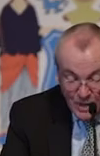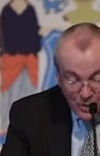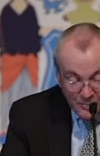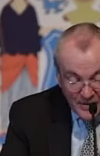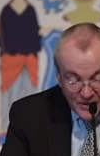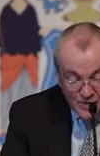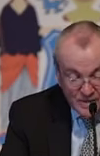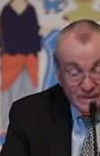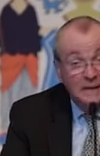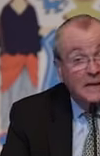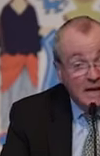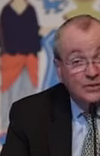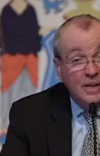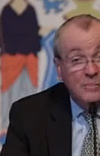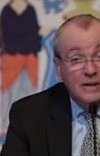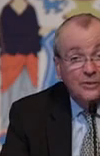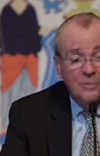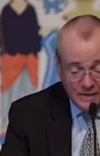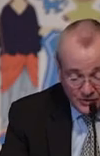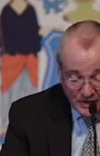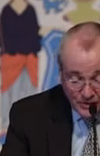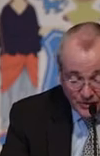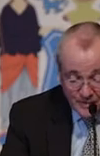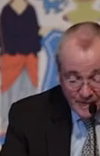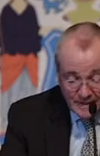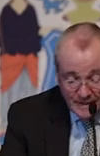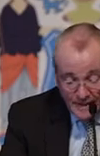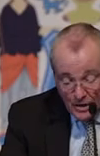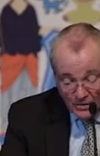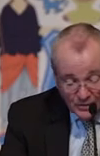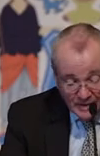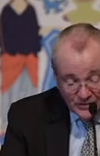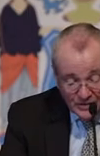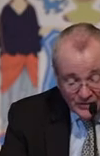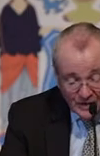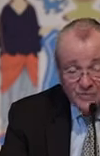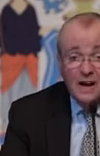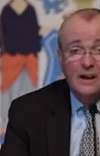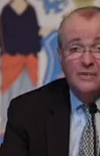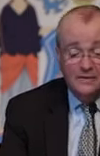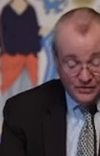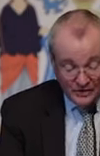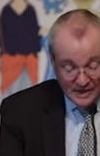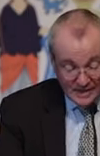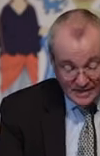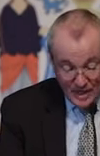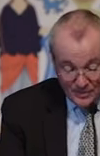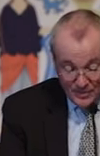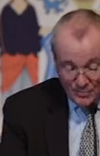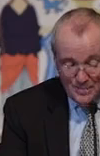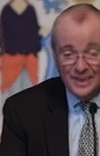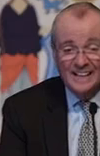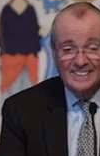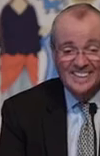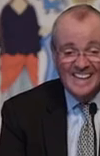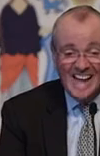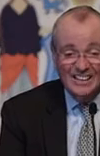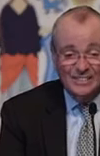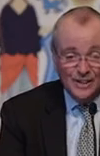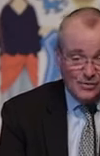and Newark Beth Israel, and St. Michael's Medical Centers. He also enlisted his fellow firefighters to help on the prep